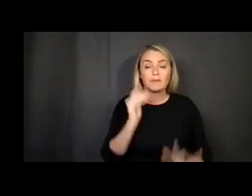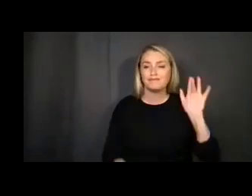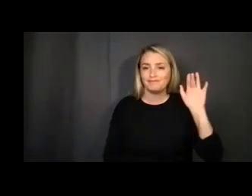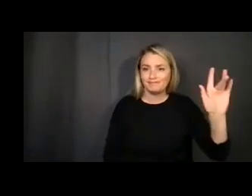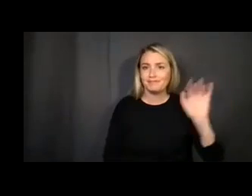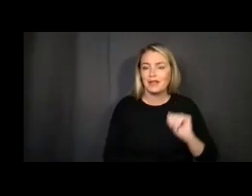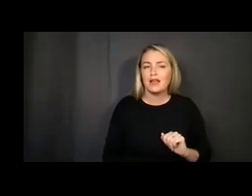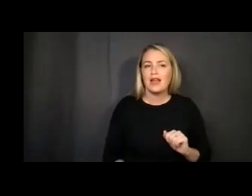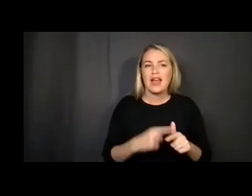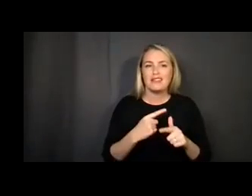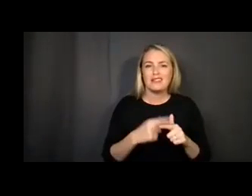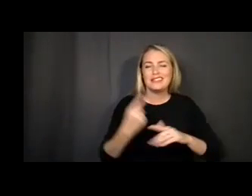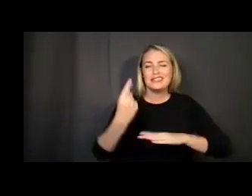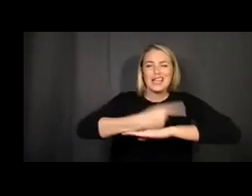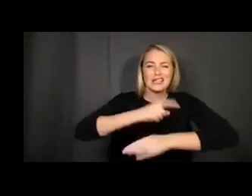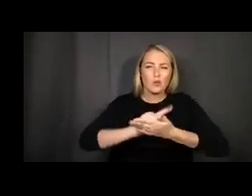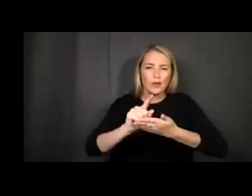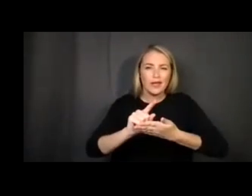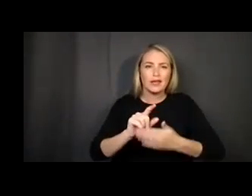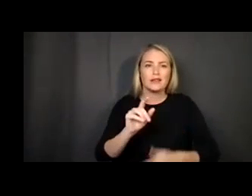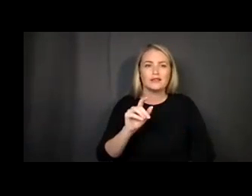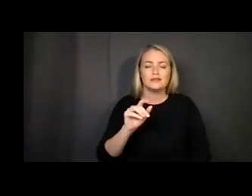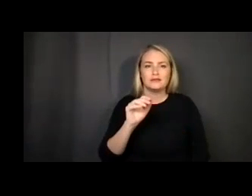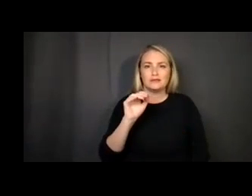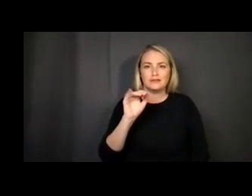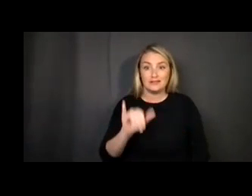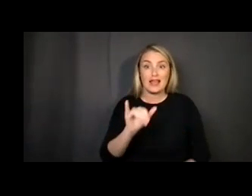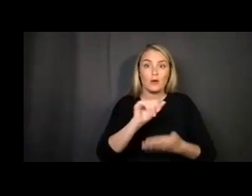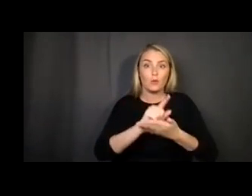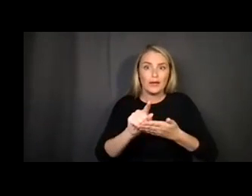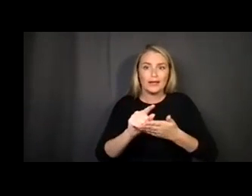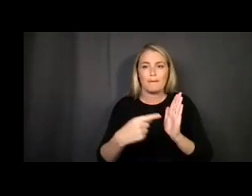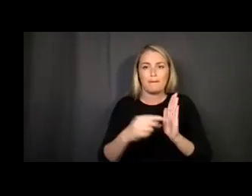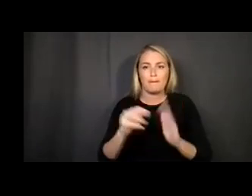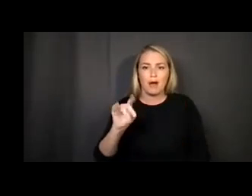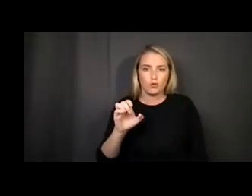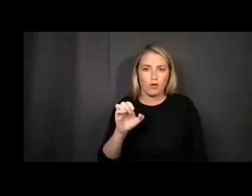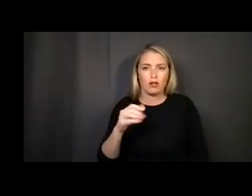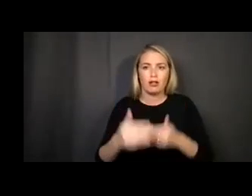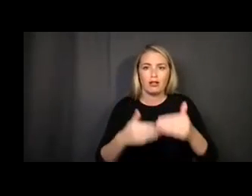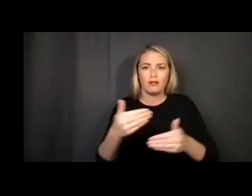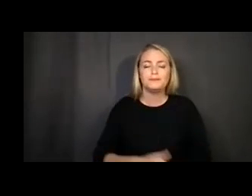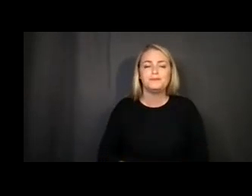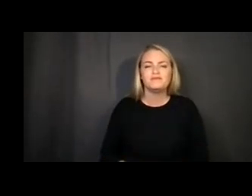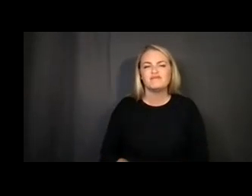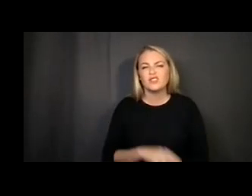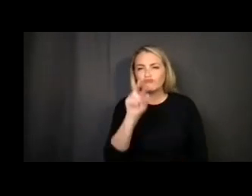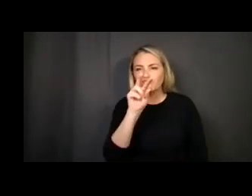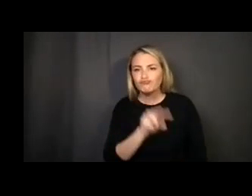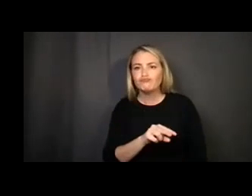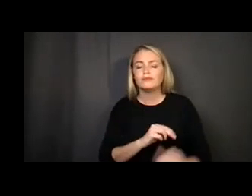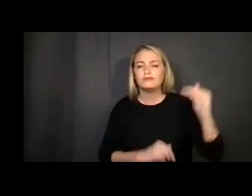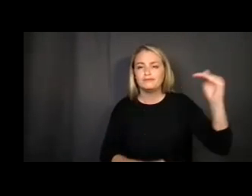are buttons for days of the week that take you into that week's module. So you can navigate through Canvas